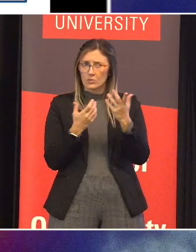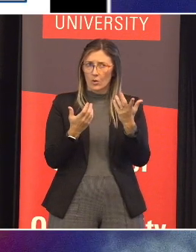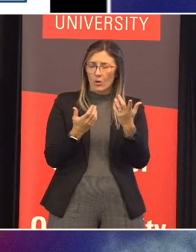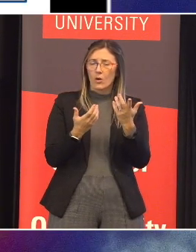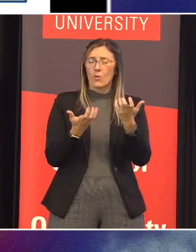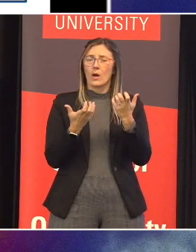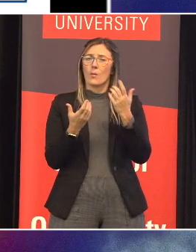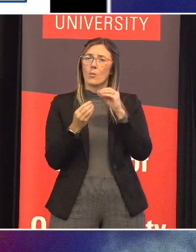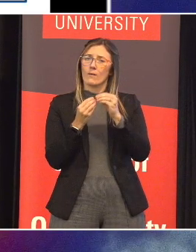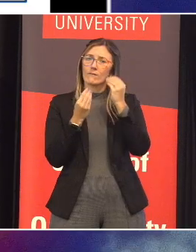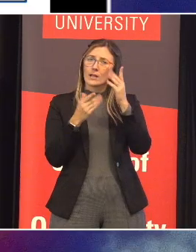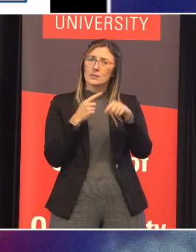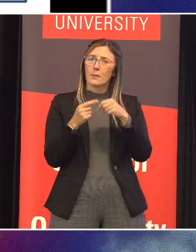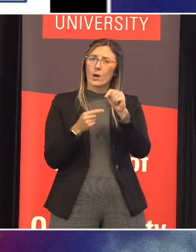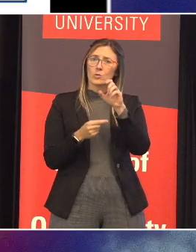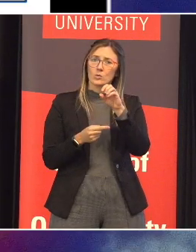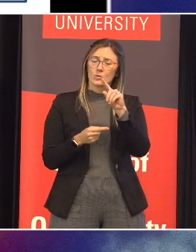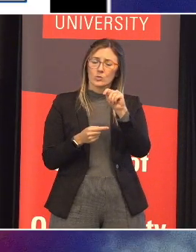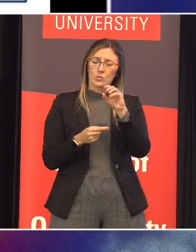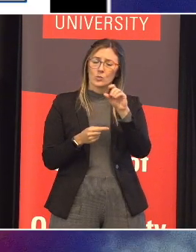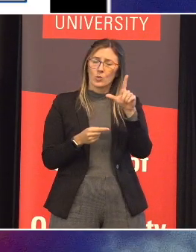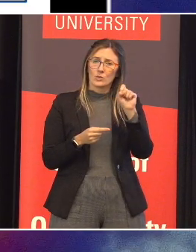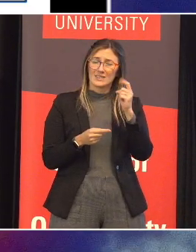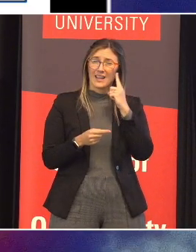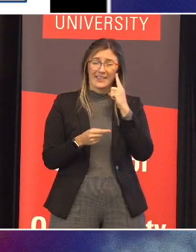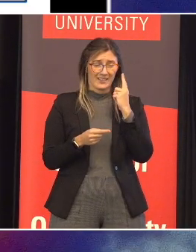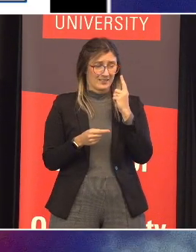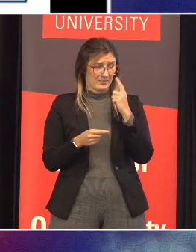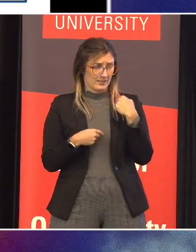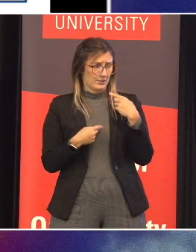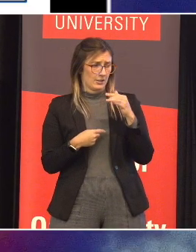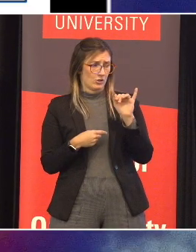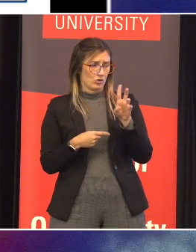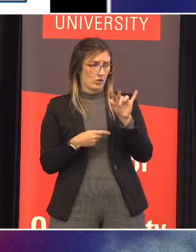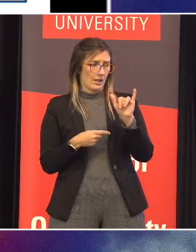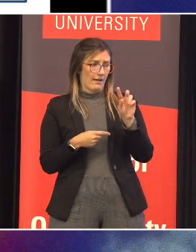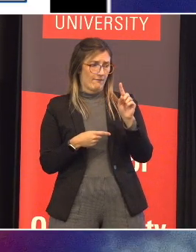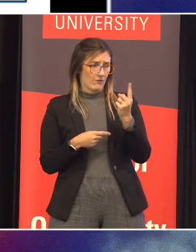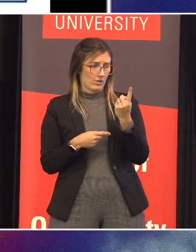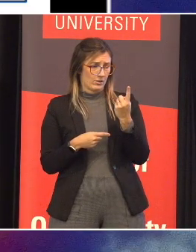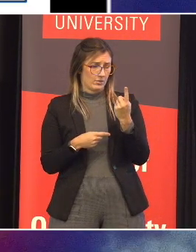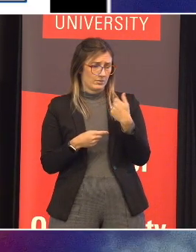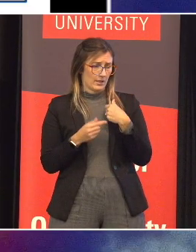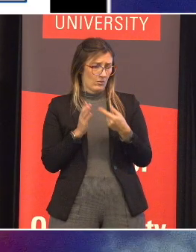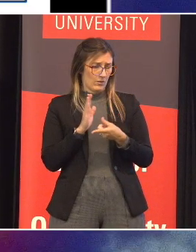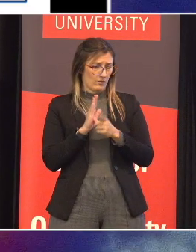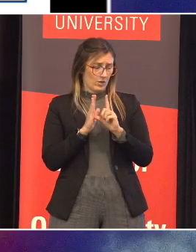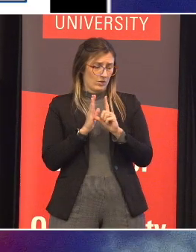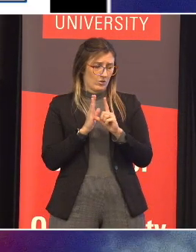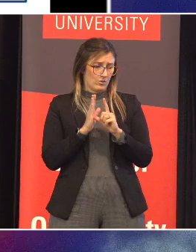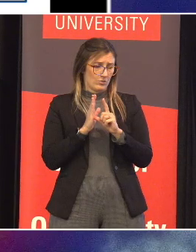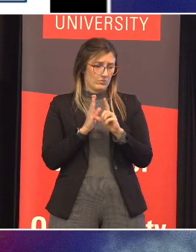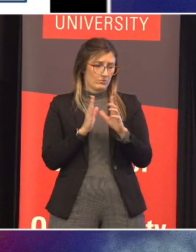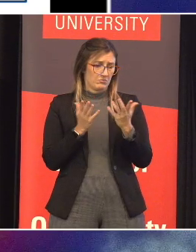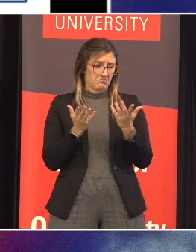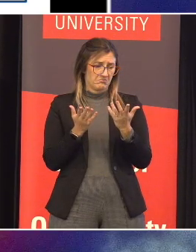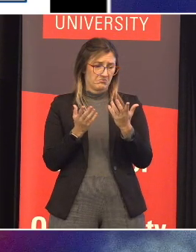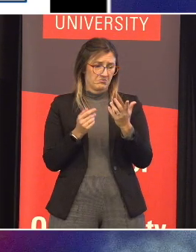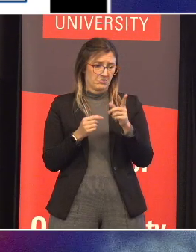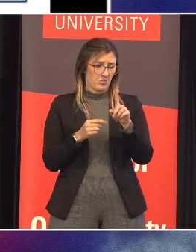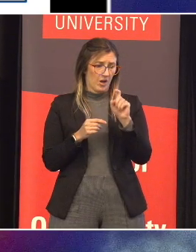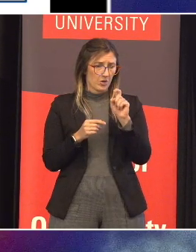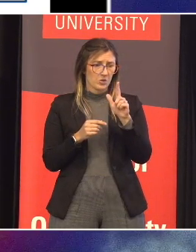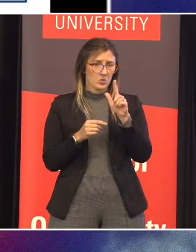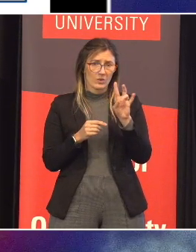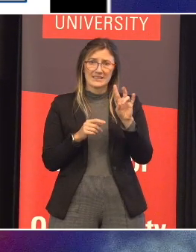reviewed, I think since July 1st, 127 different products on campus. I probably have seen it, may not have